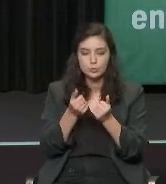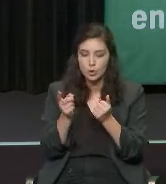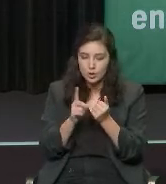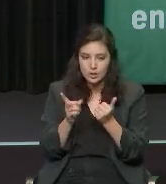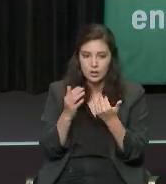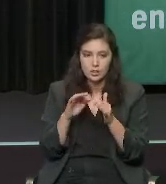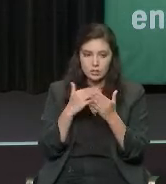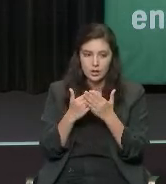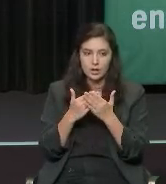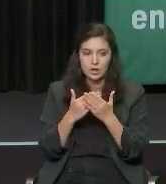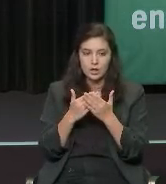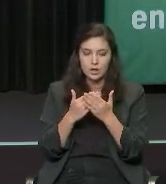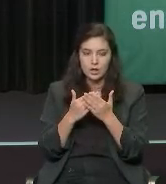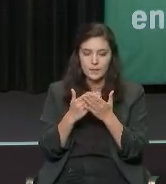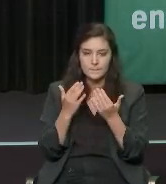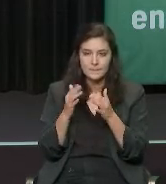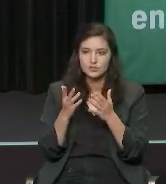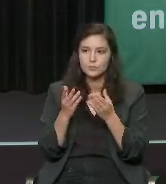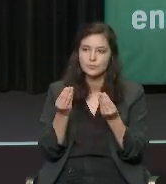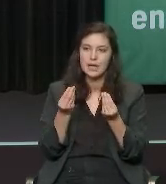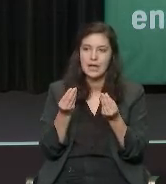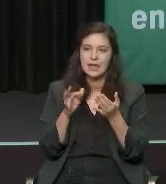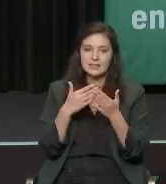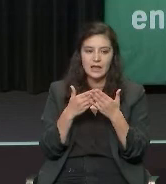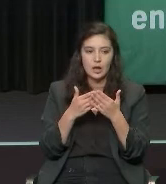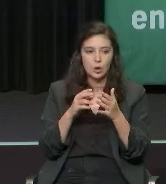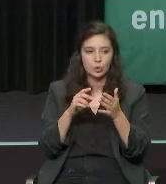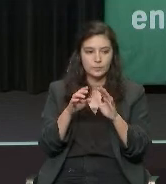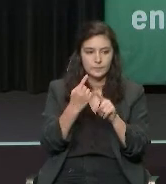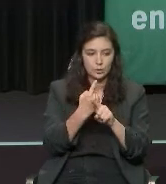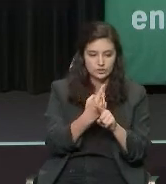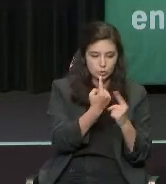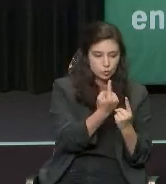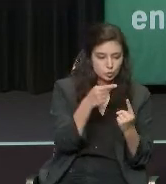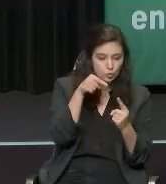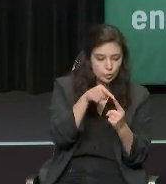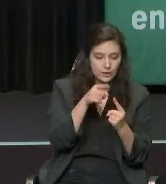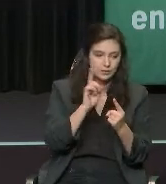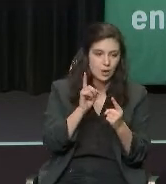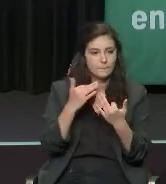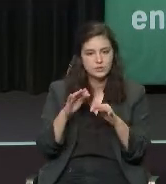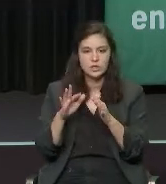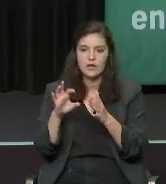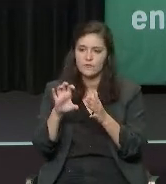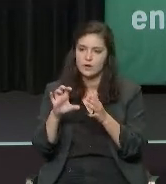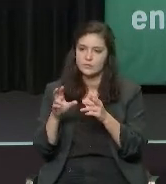not so good map. So not so much about having a single product, but having harmonized